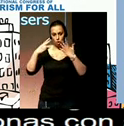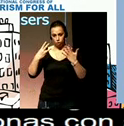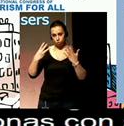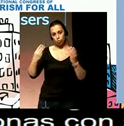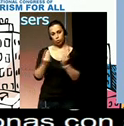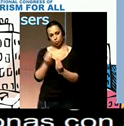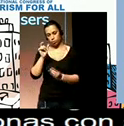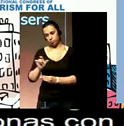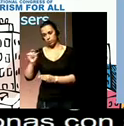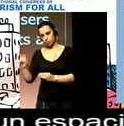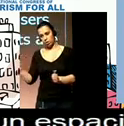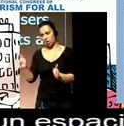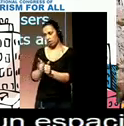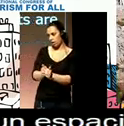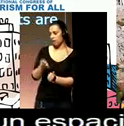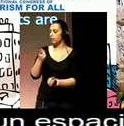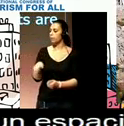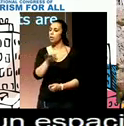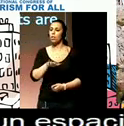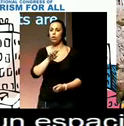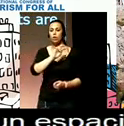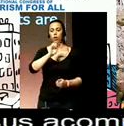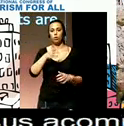with other disabilities.